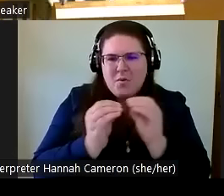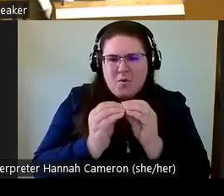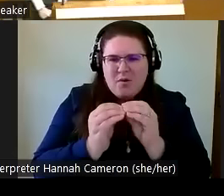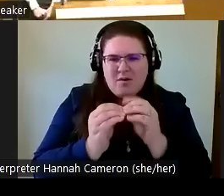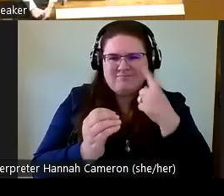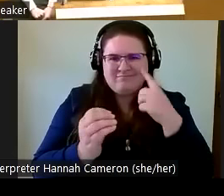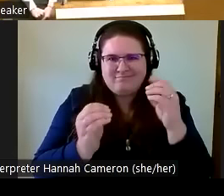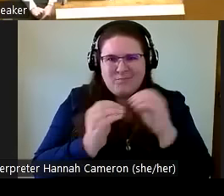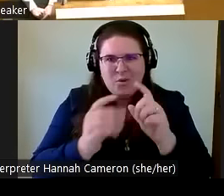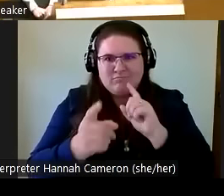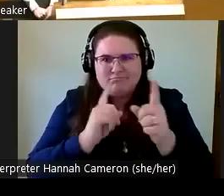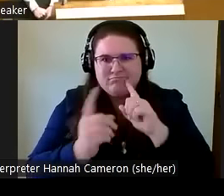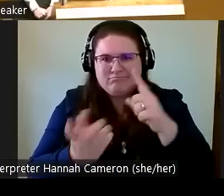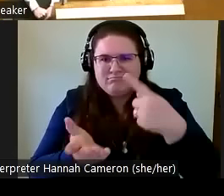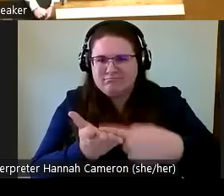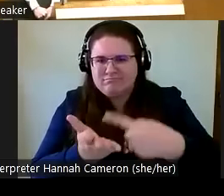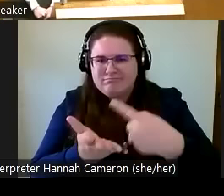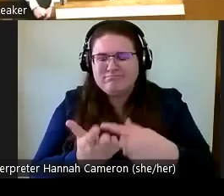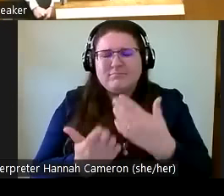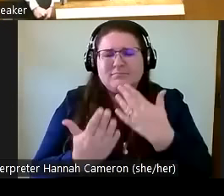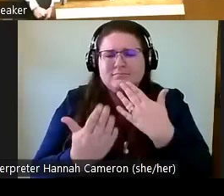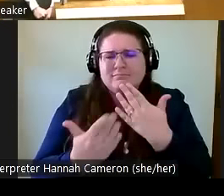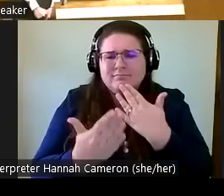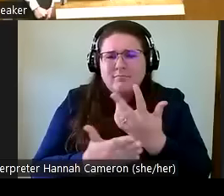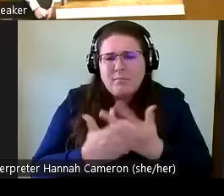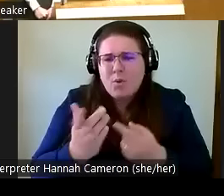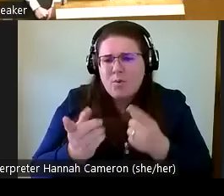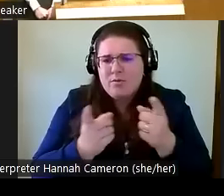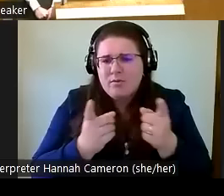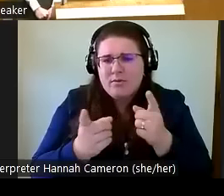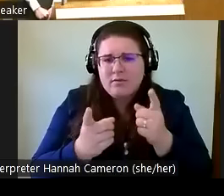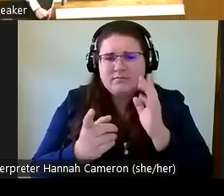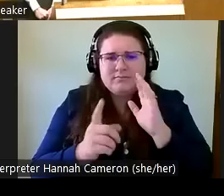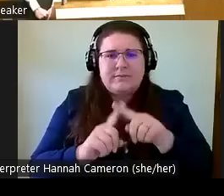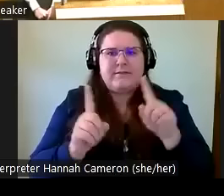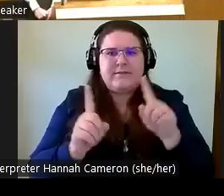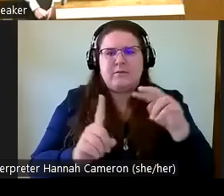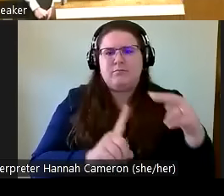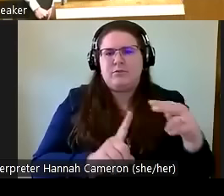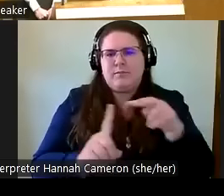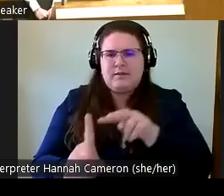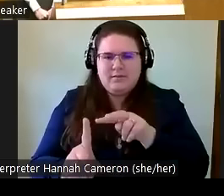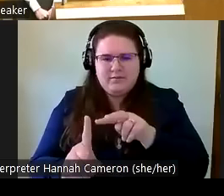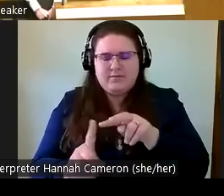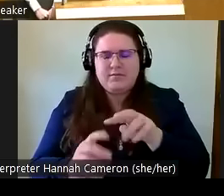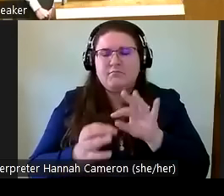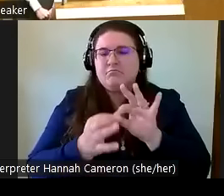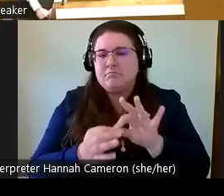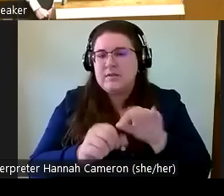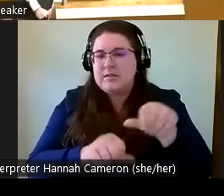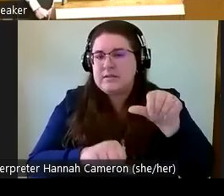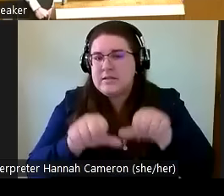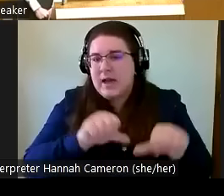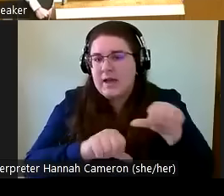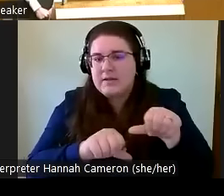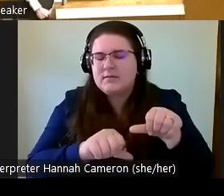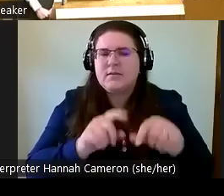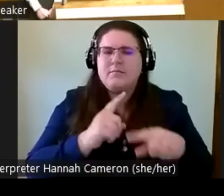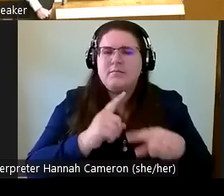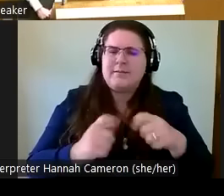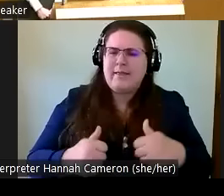to both of you for the very different perspectives that you brought, one on the science and the other on living with grace and